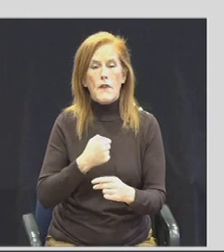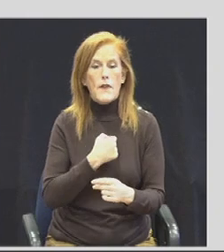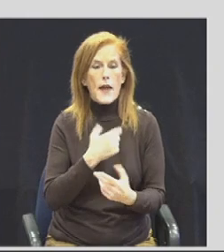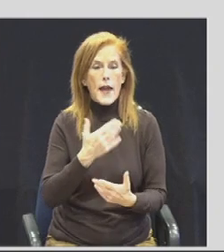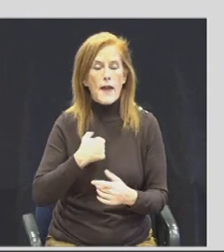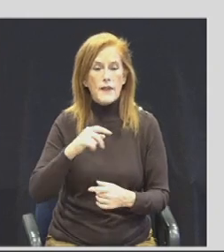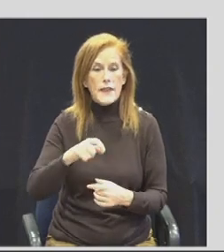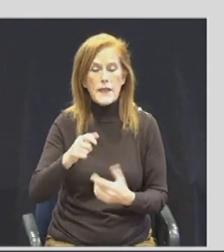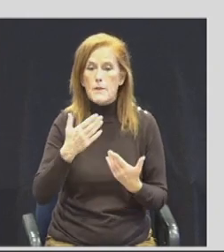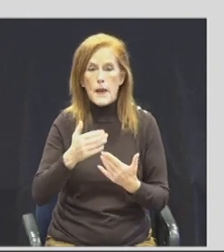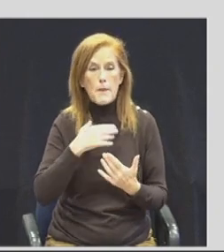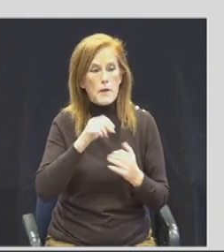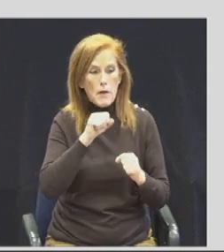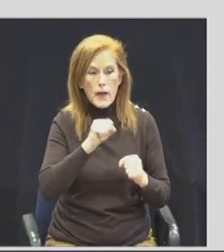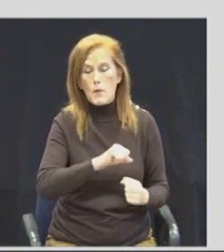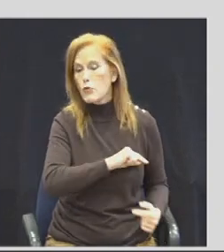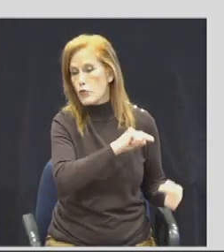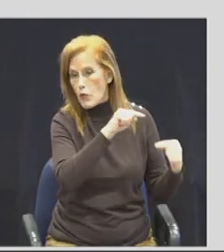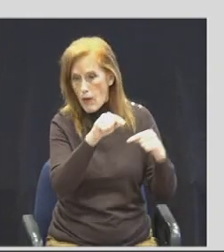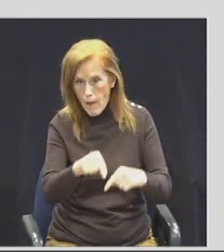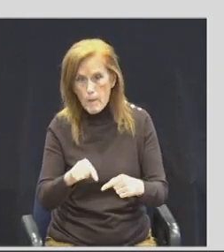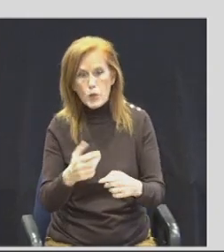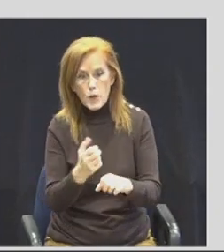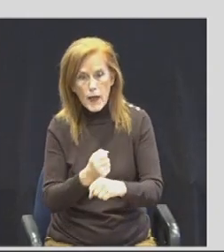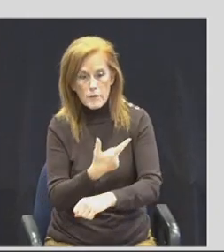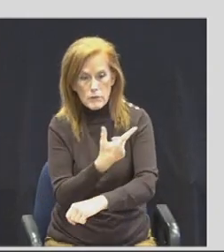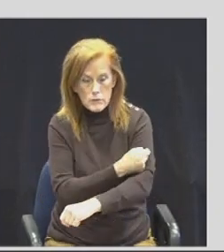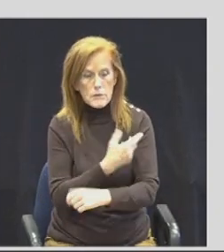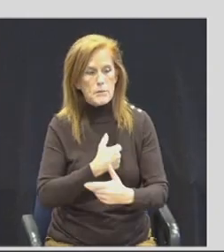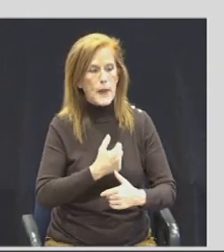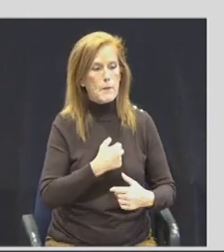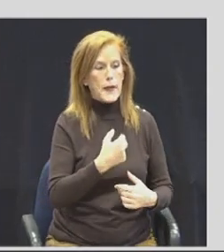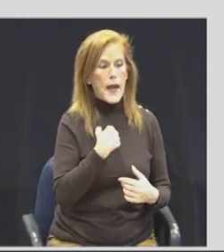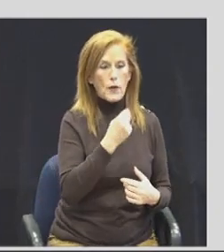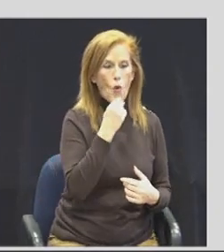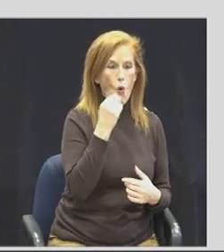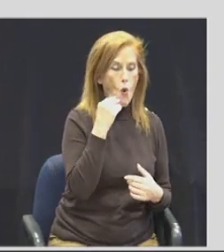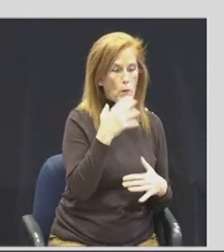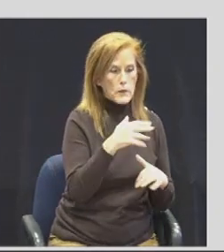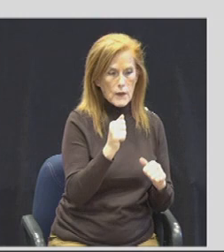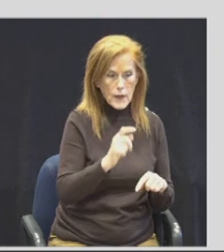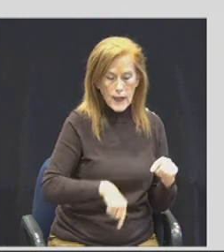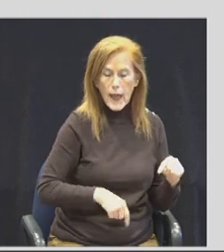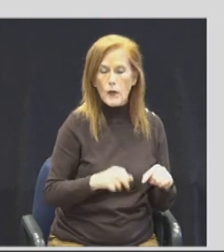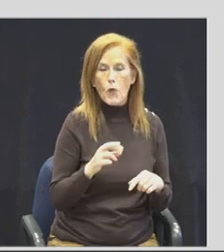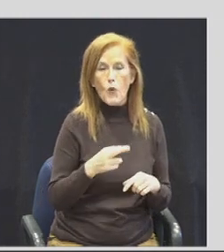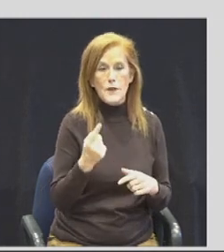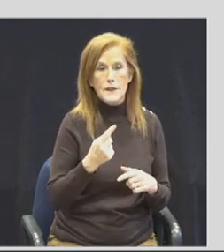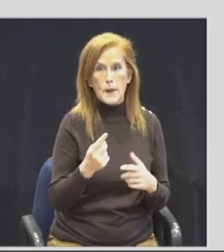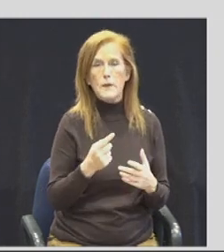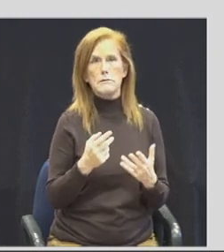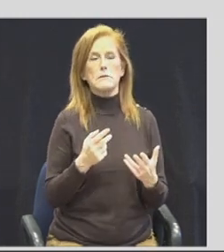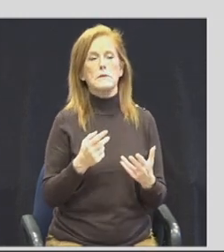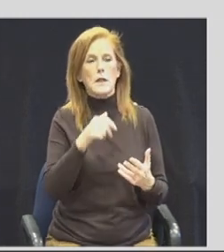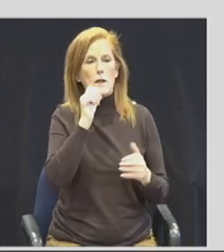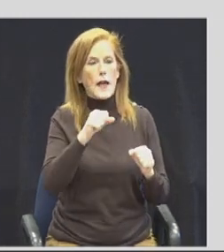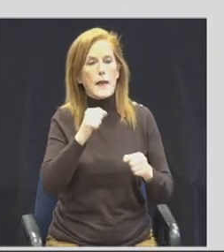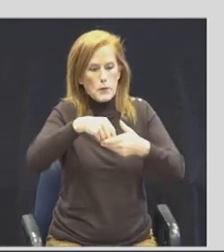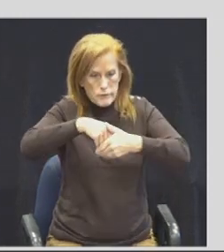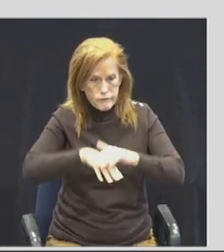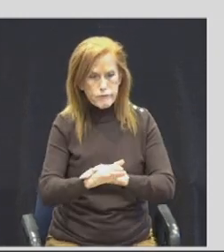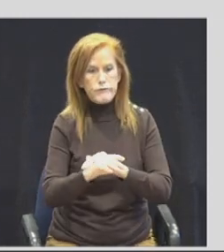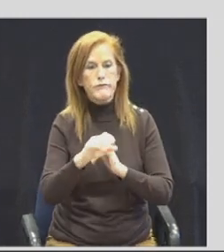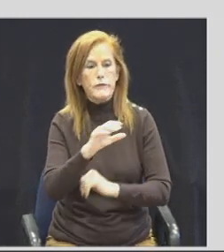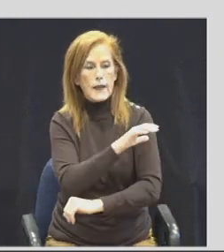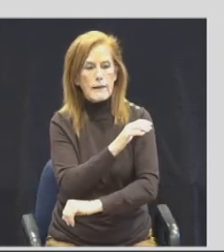homebound or just have special needs that you might not think of coming into a clinic, that's something that we need to